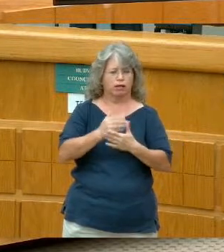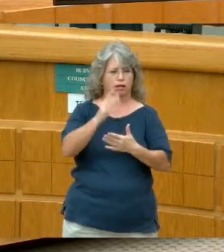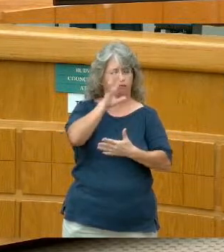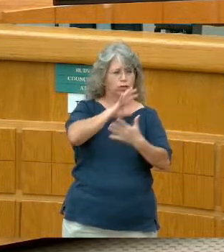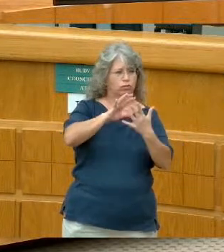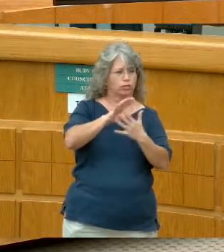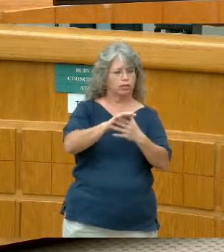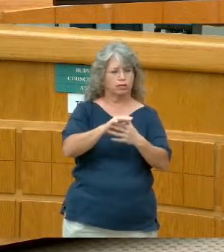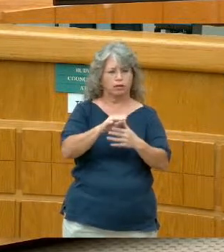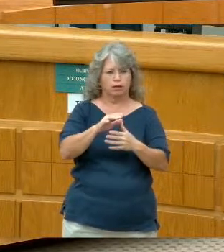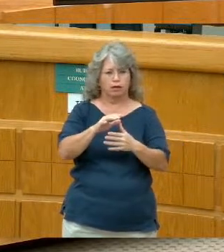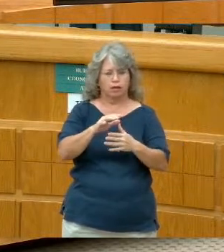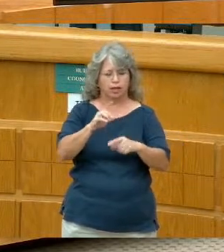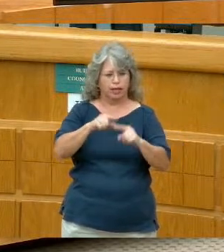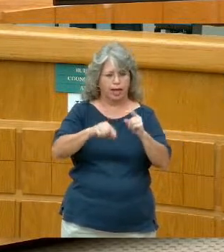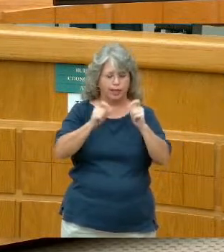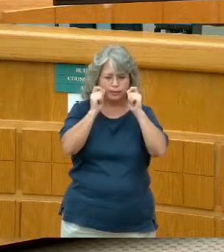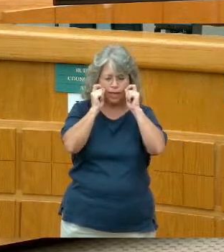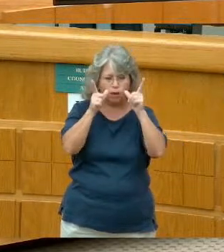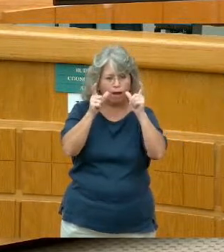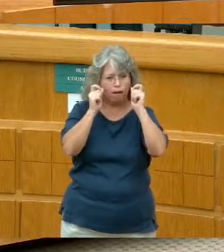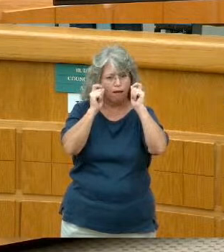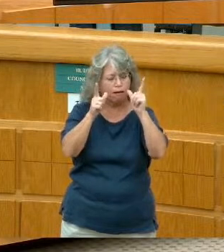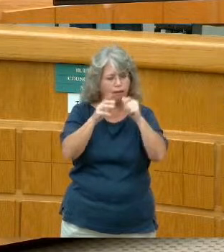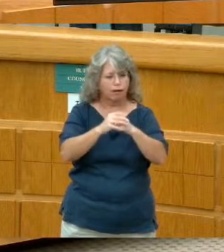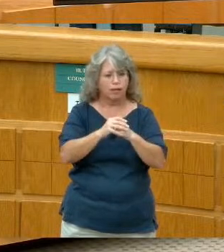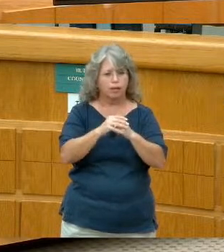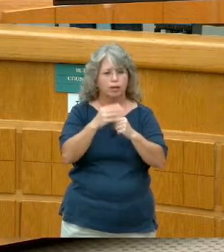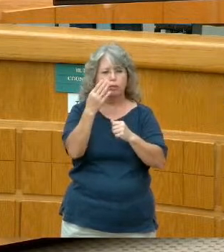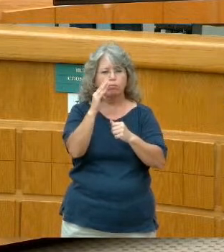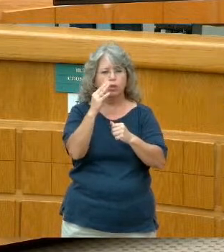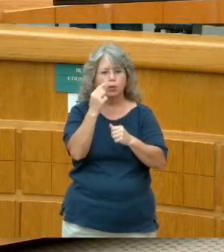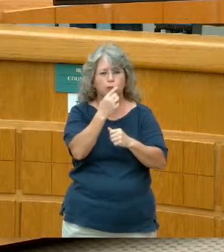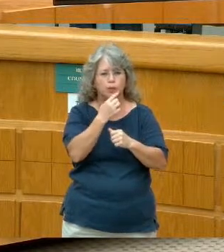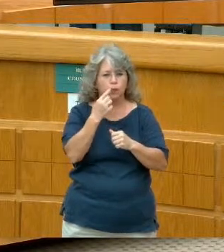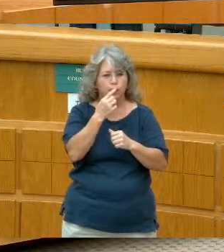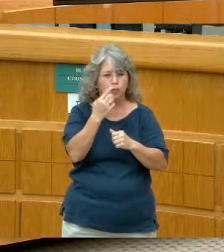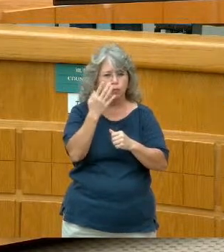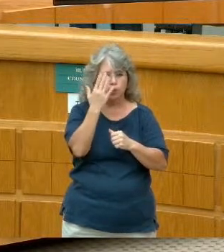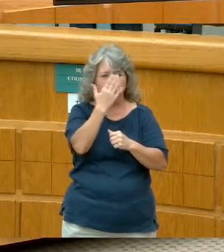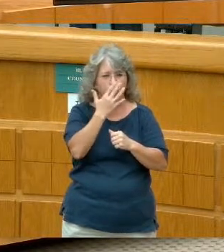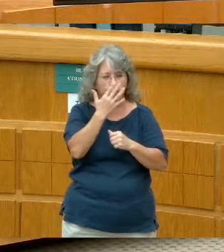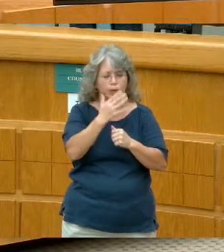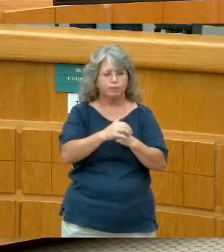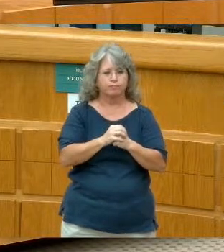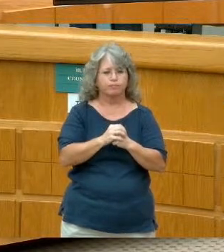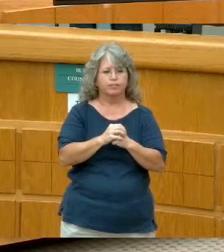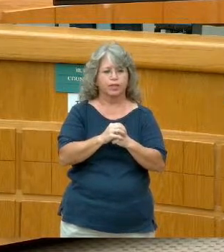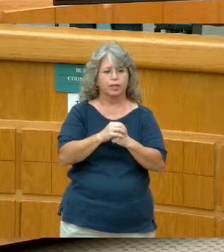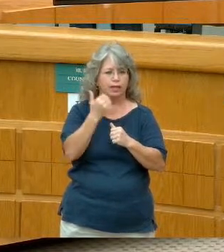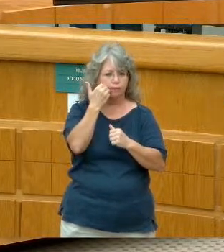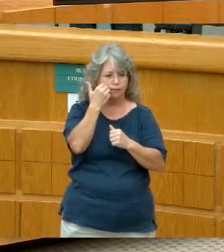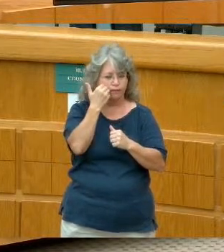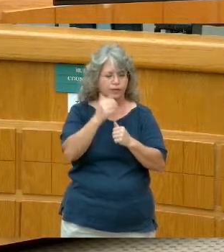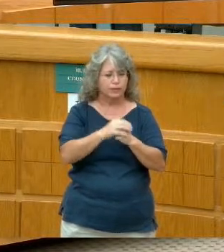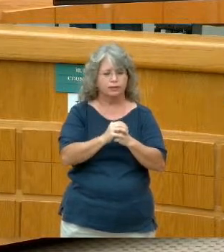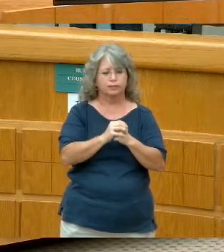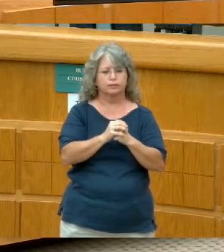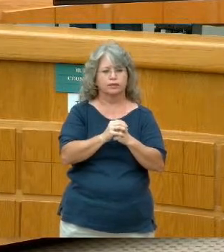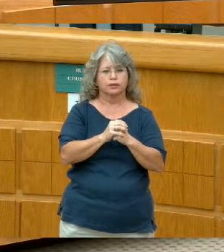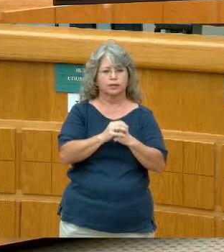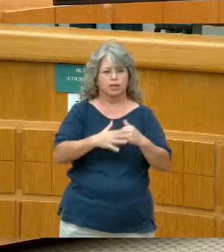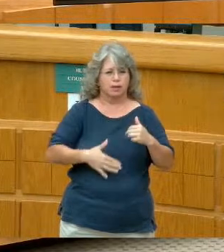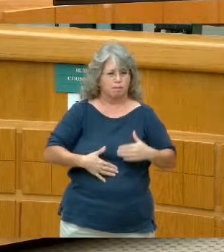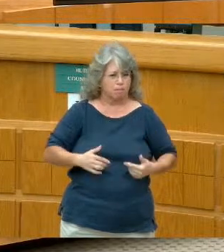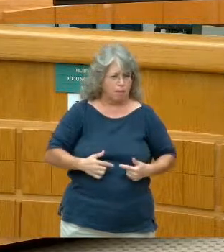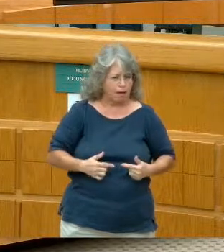confusion, inability to wake or stay awake, bluish lips or face, and severe abdominal pain, increased temperature, and